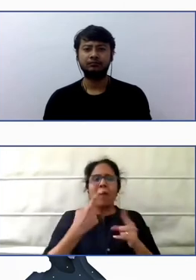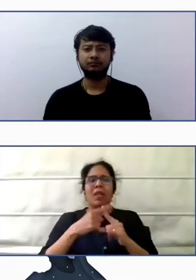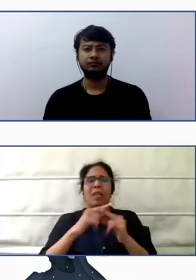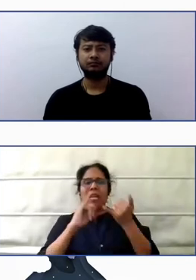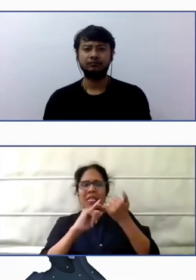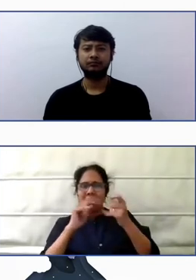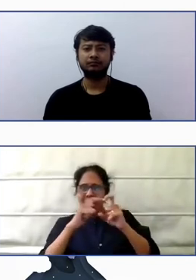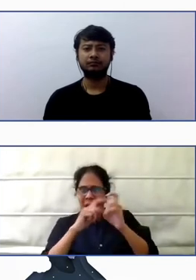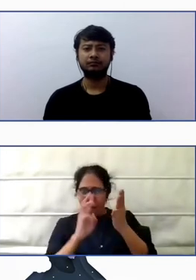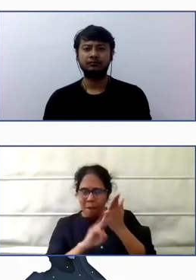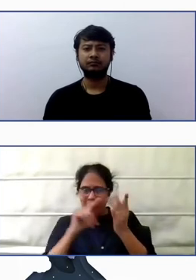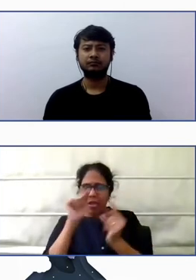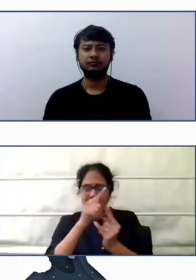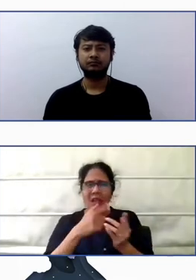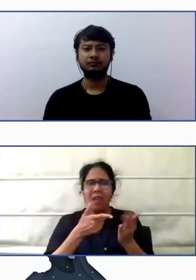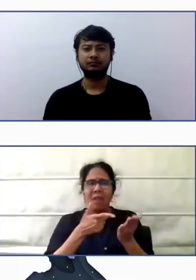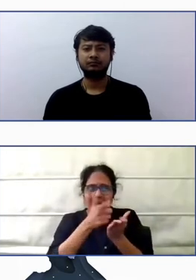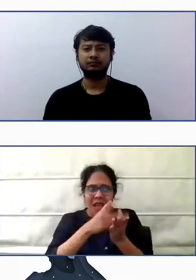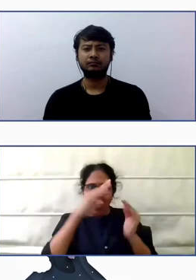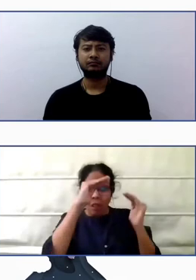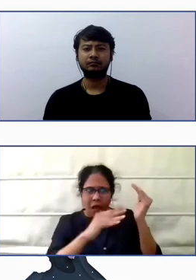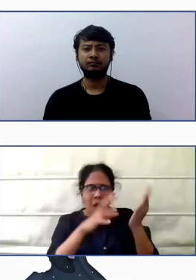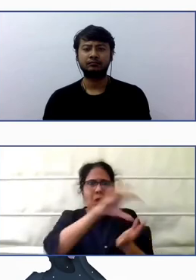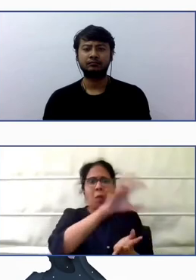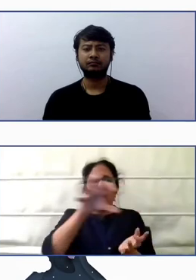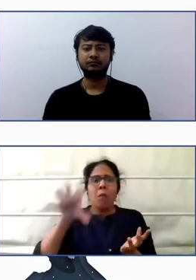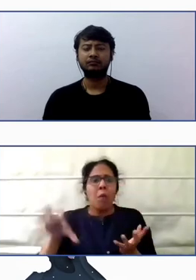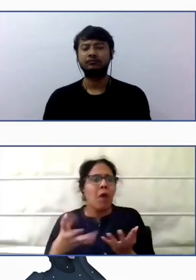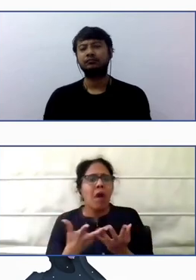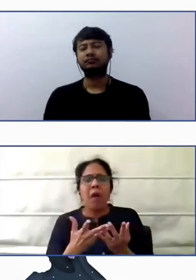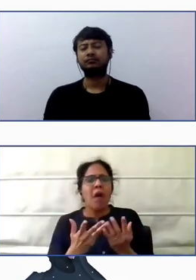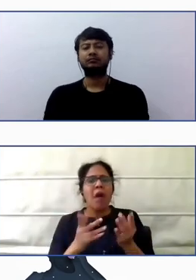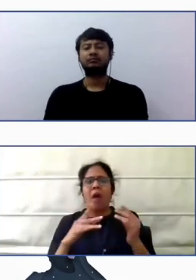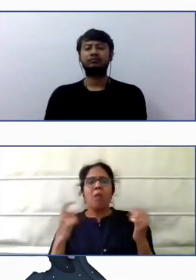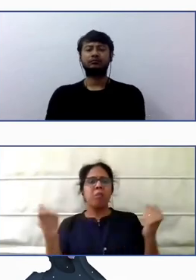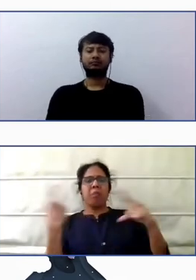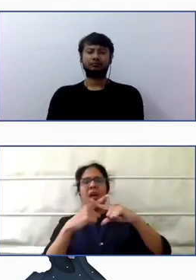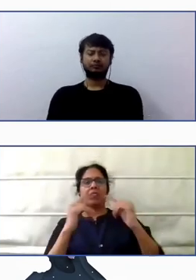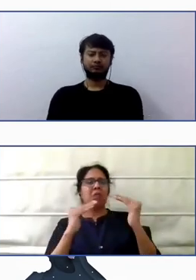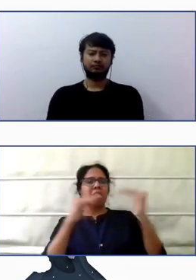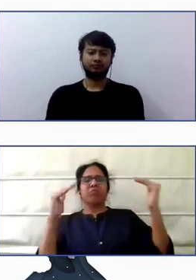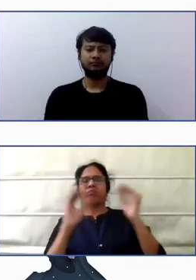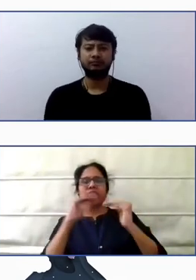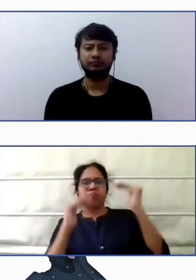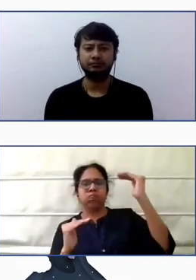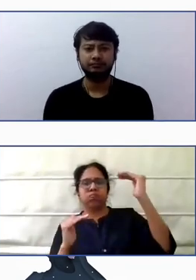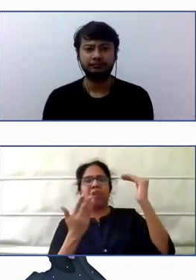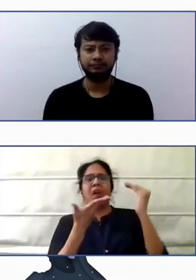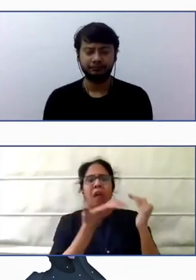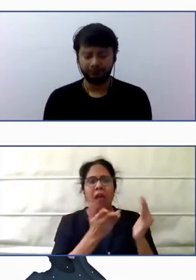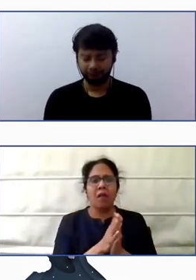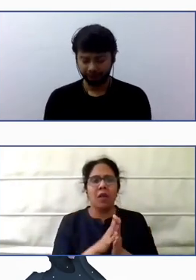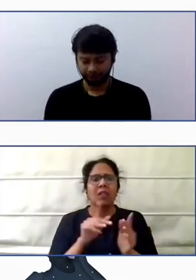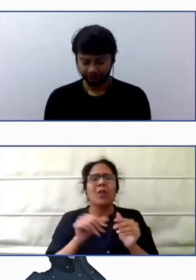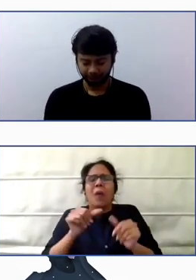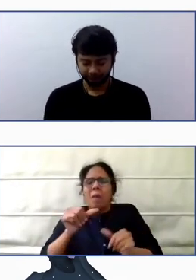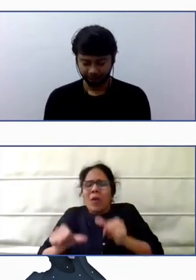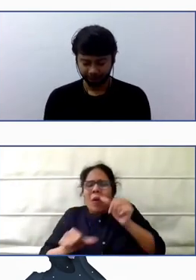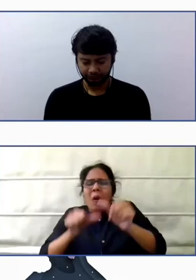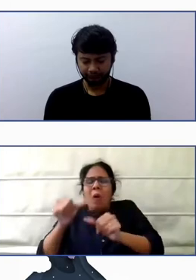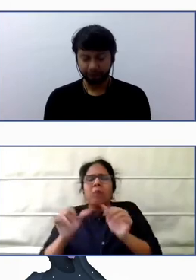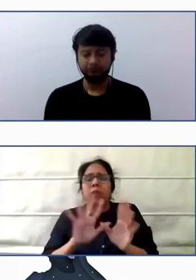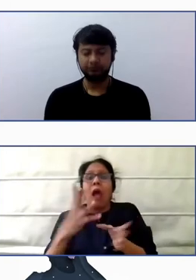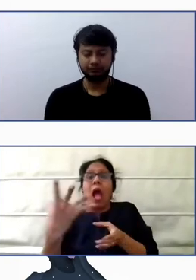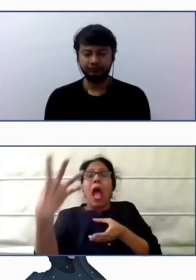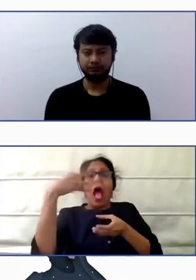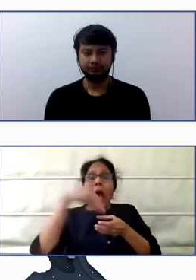much more dismal. And how can we change it? By thinking more inclusively. It's not about processes, but also how we change the